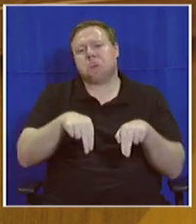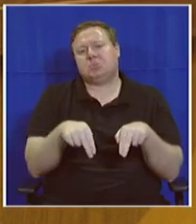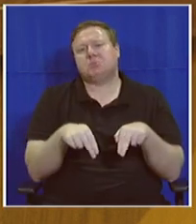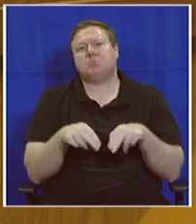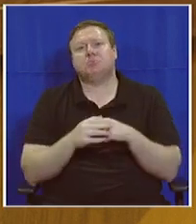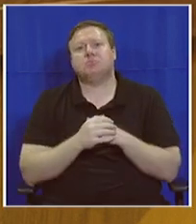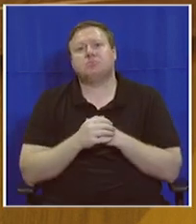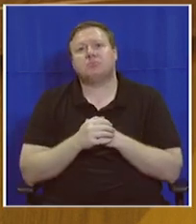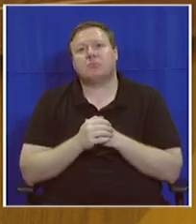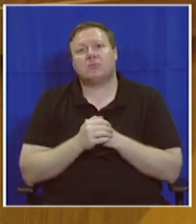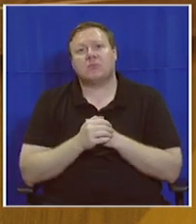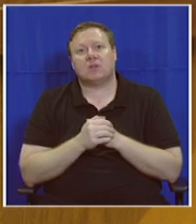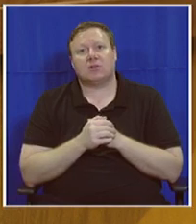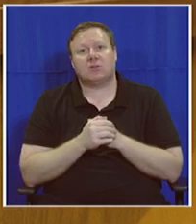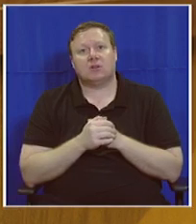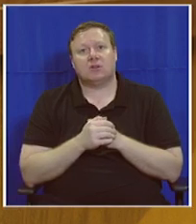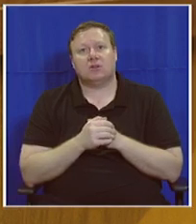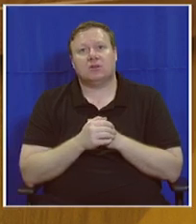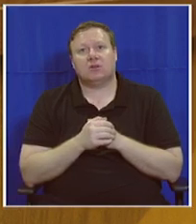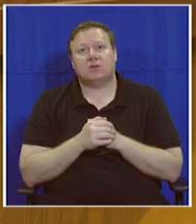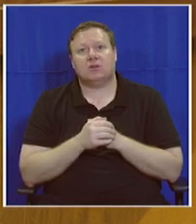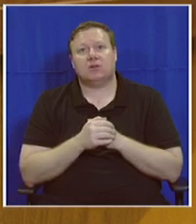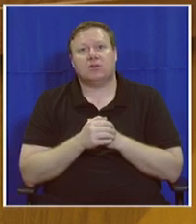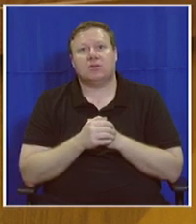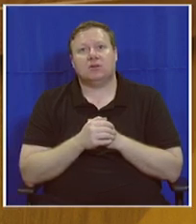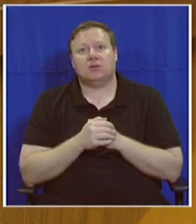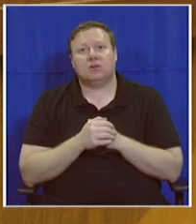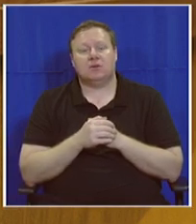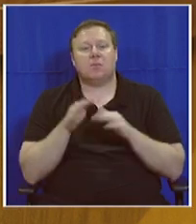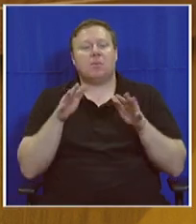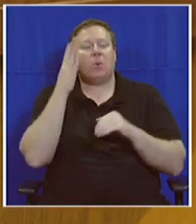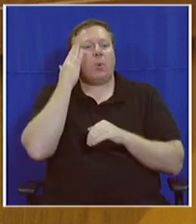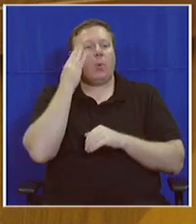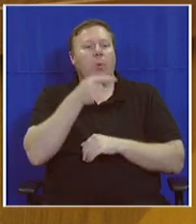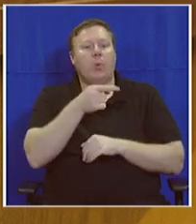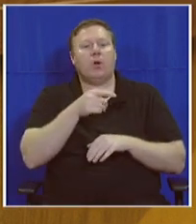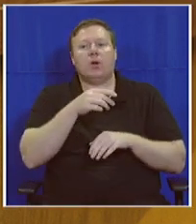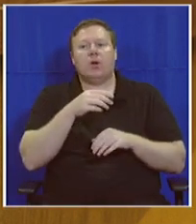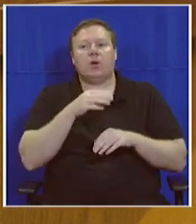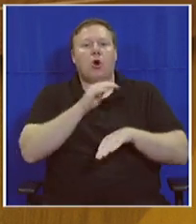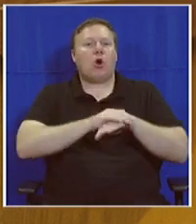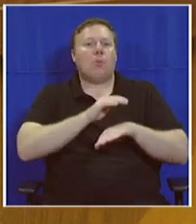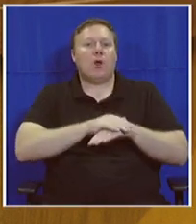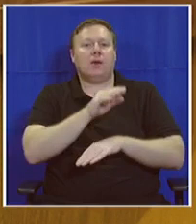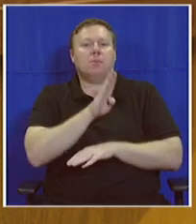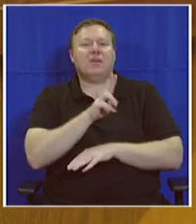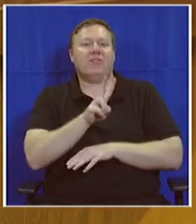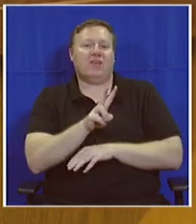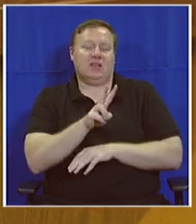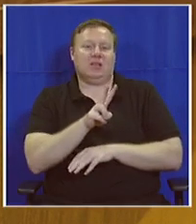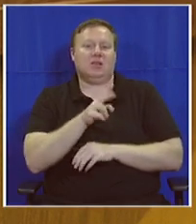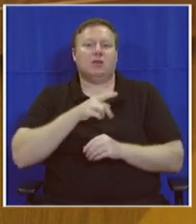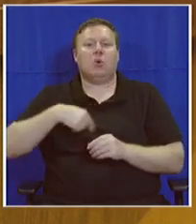Hlongwa, who was popularly known as Comrade BV. We are sharing in